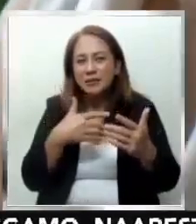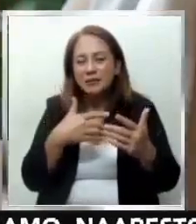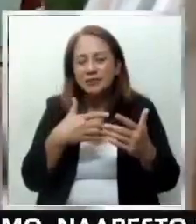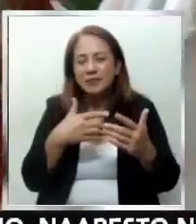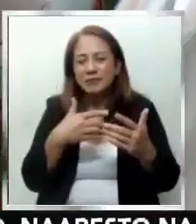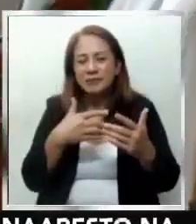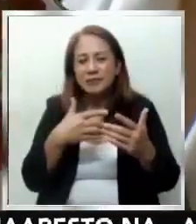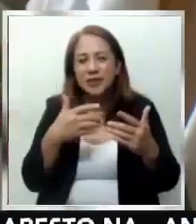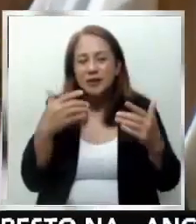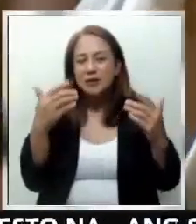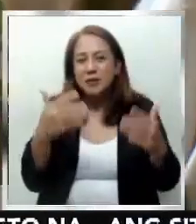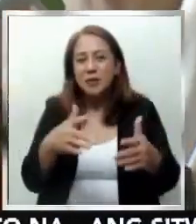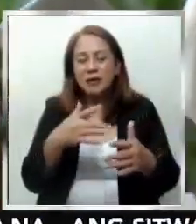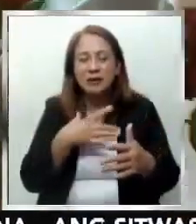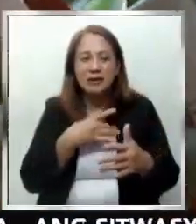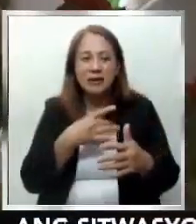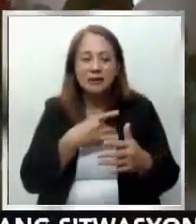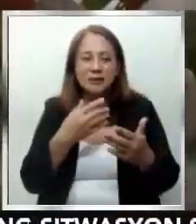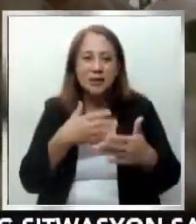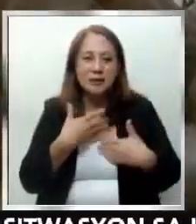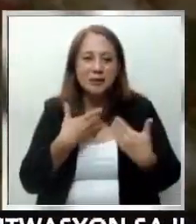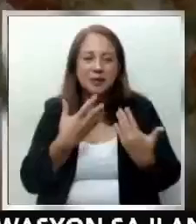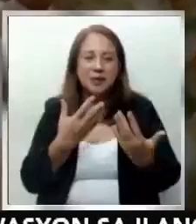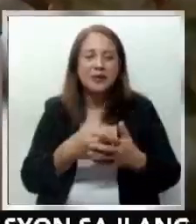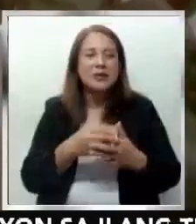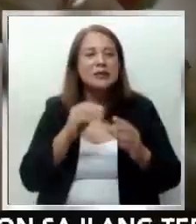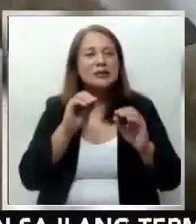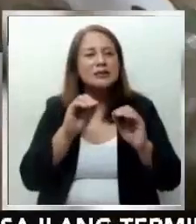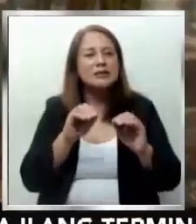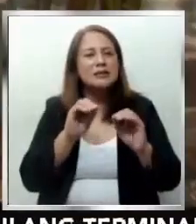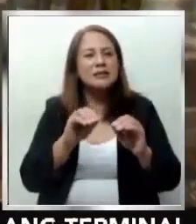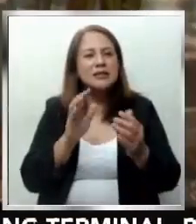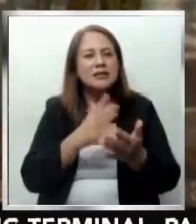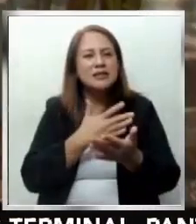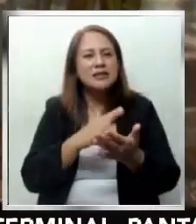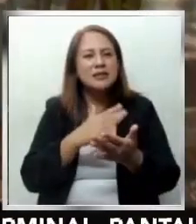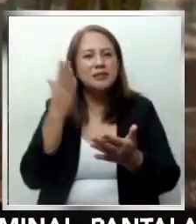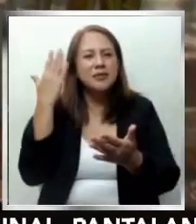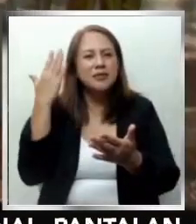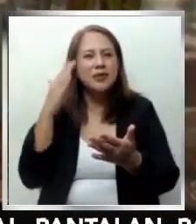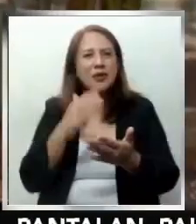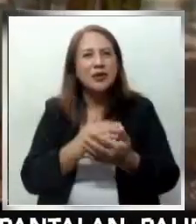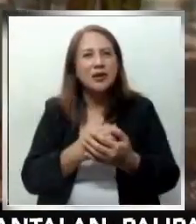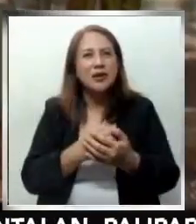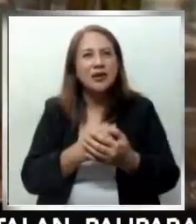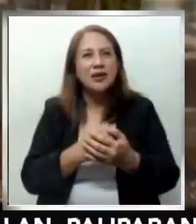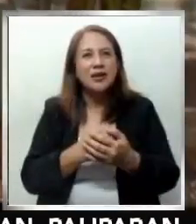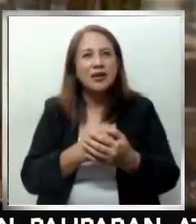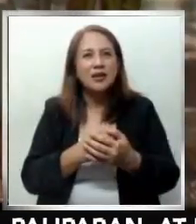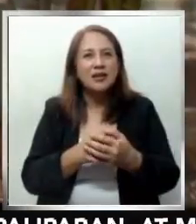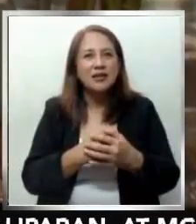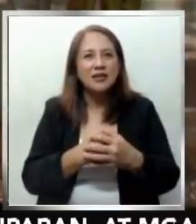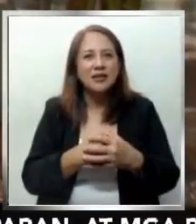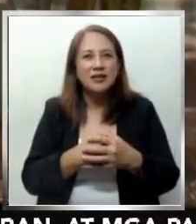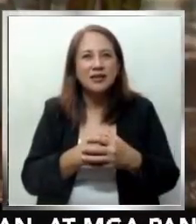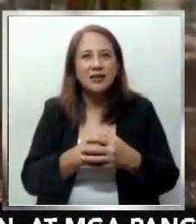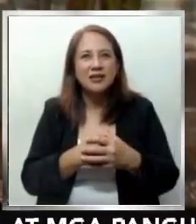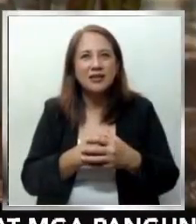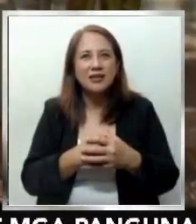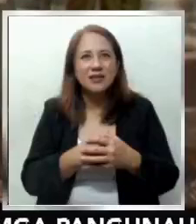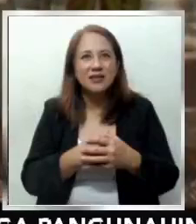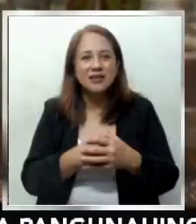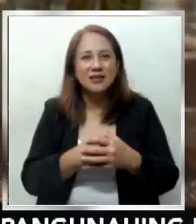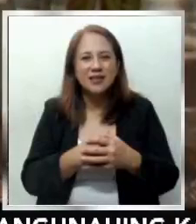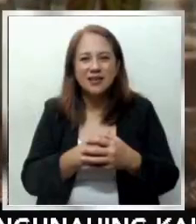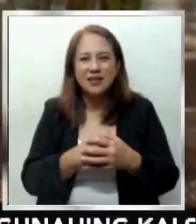May itinuro rin daw na nursery rhyme si Mommy Gina noong bata siya. Ang kamay nakakat mi sa kasatsapa.